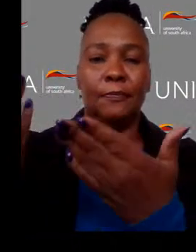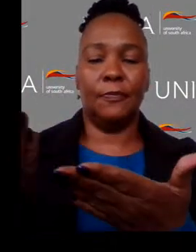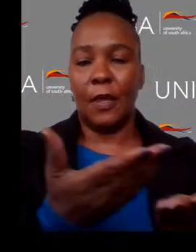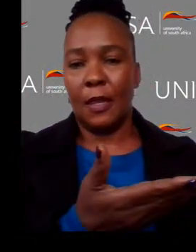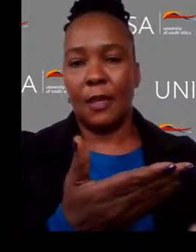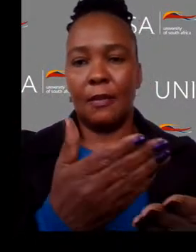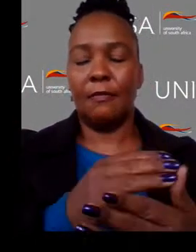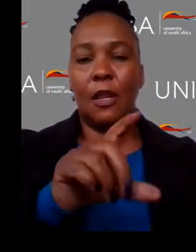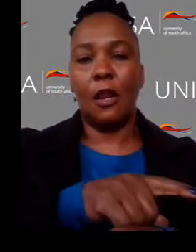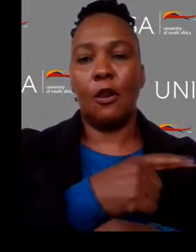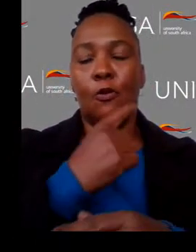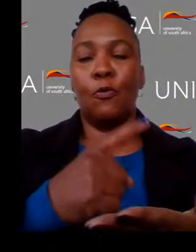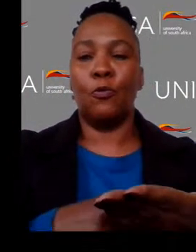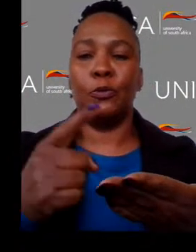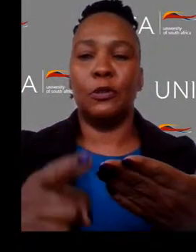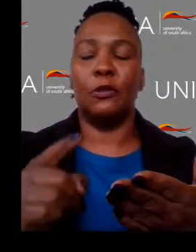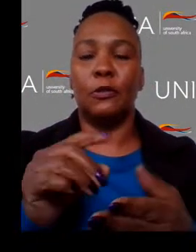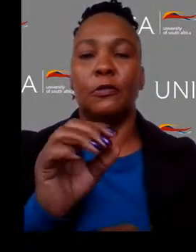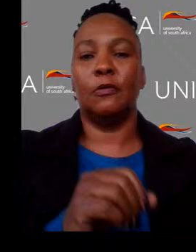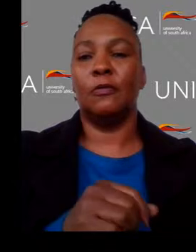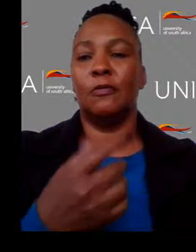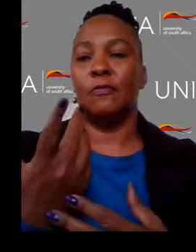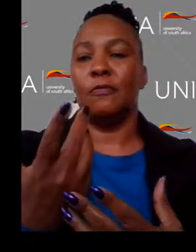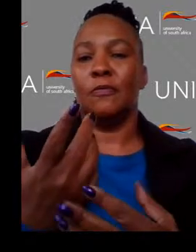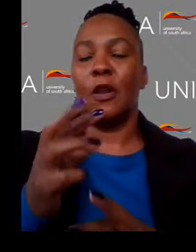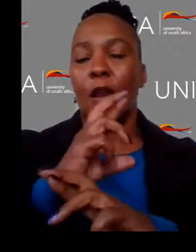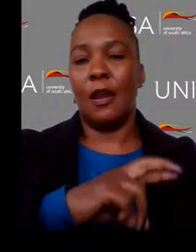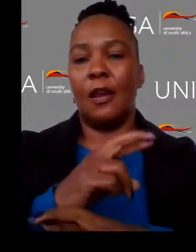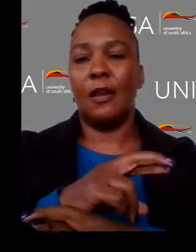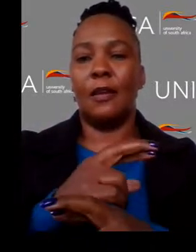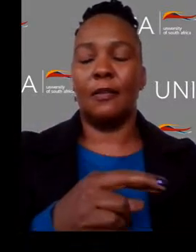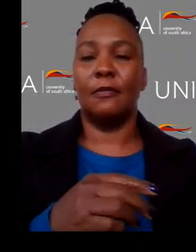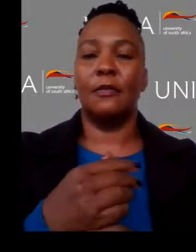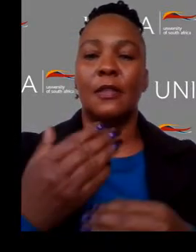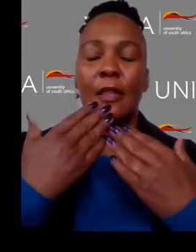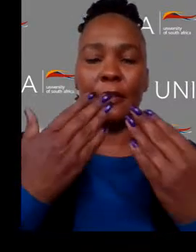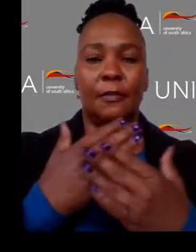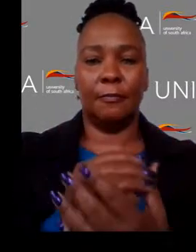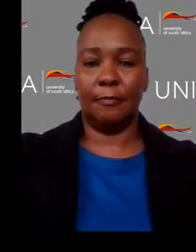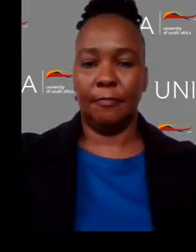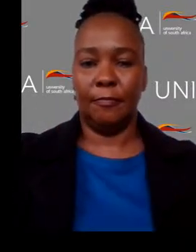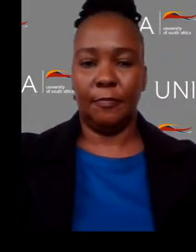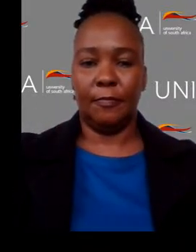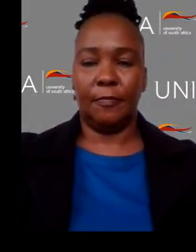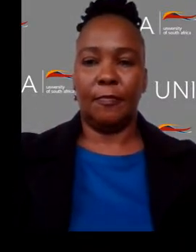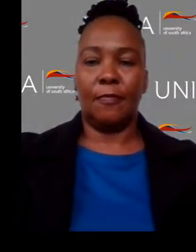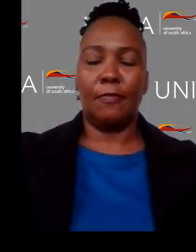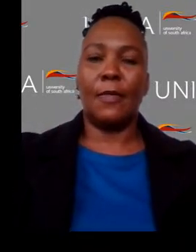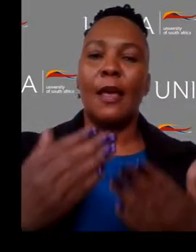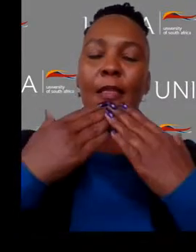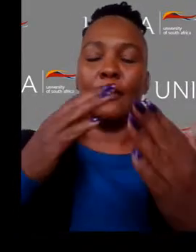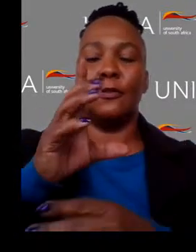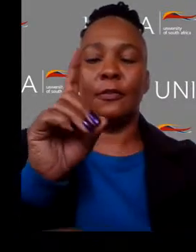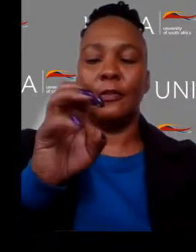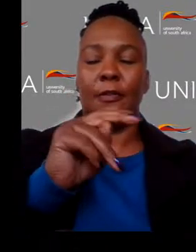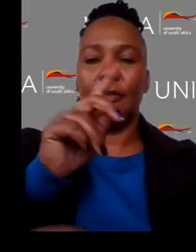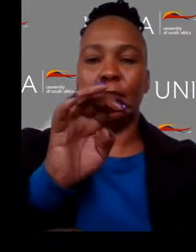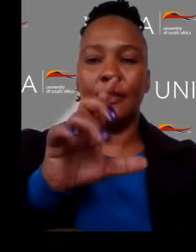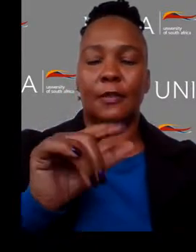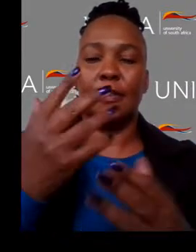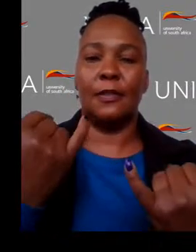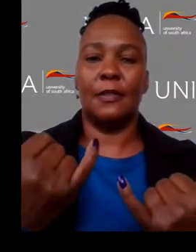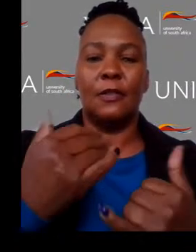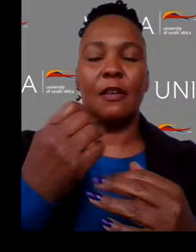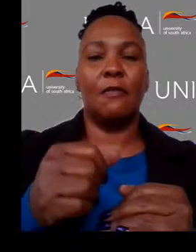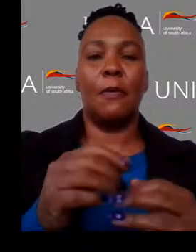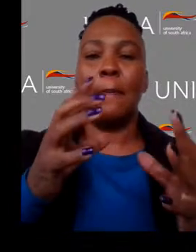week off. We look forward for this session. Thanks, Richard. Thank you, Denzel. So students, we've got quite a big